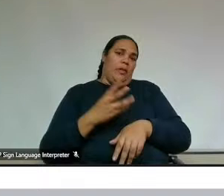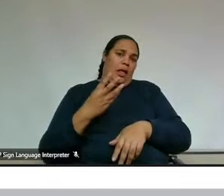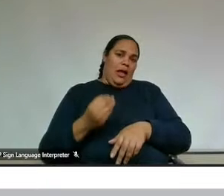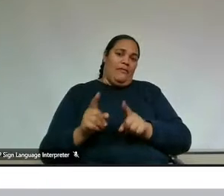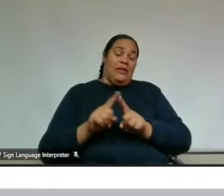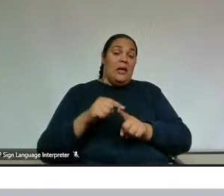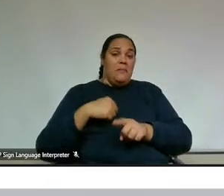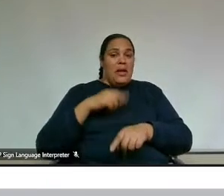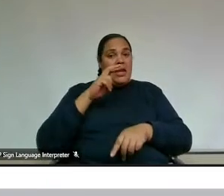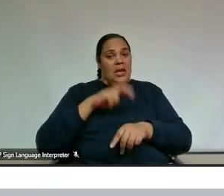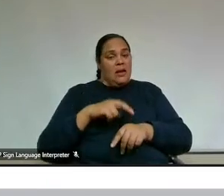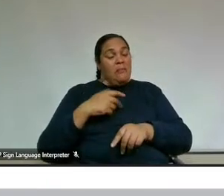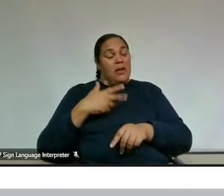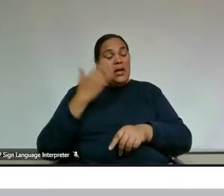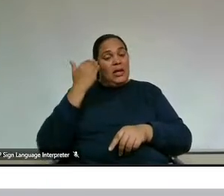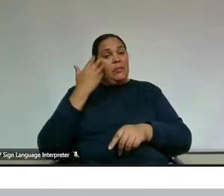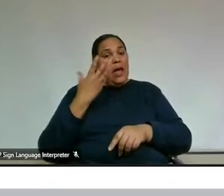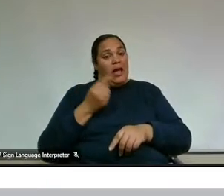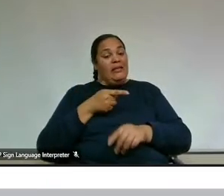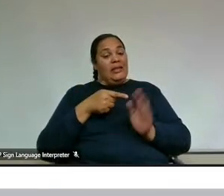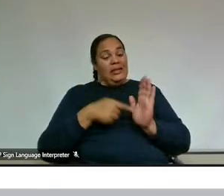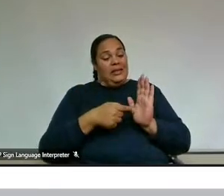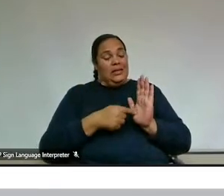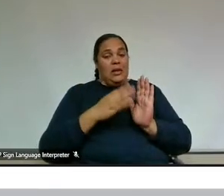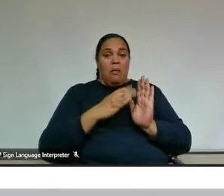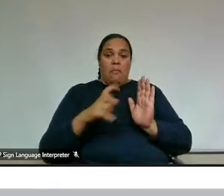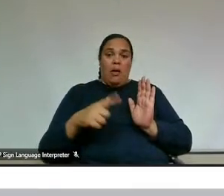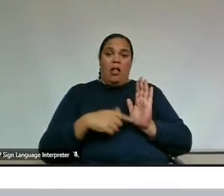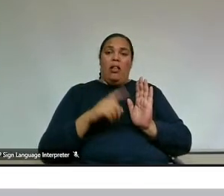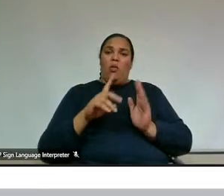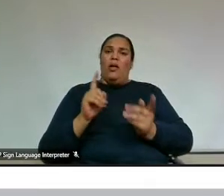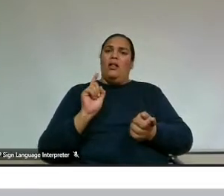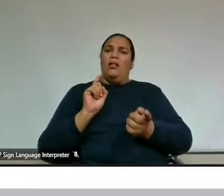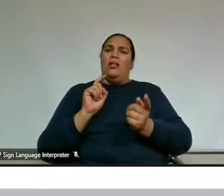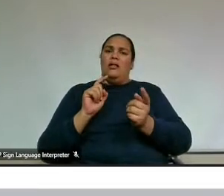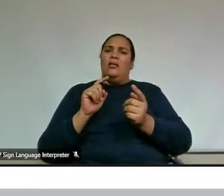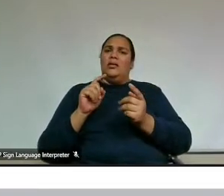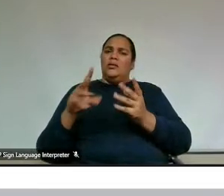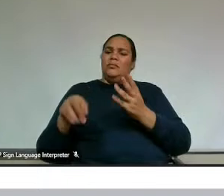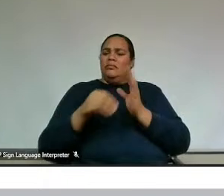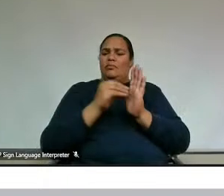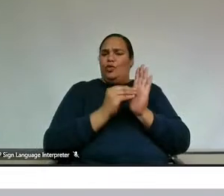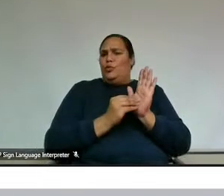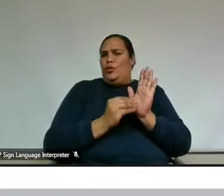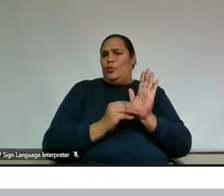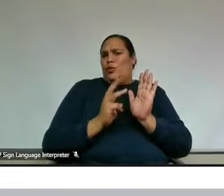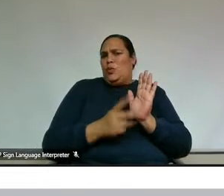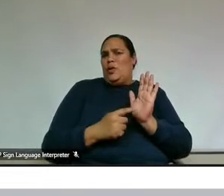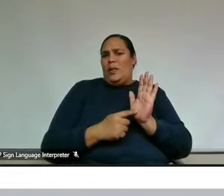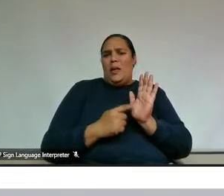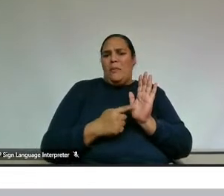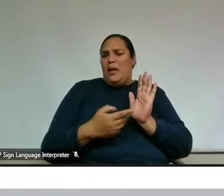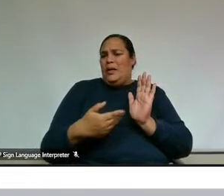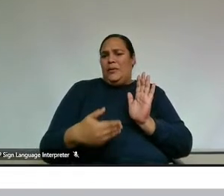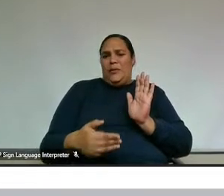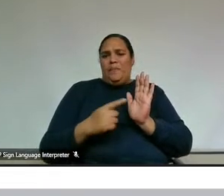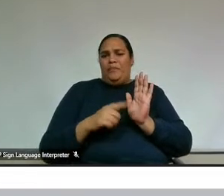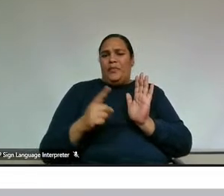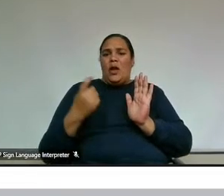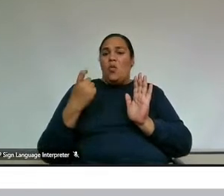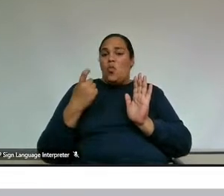I have the expectation that this bill would address that. So this is